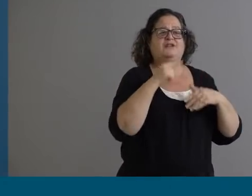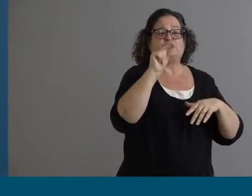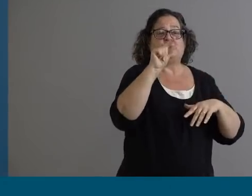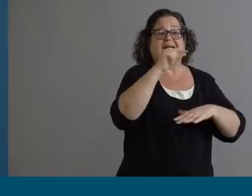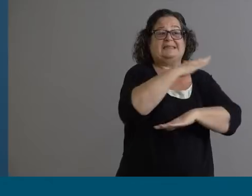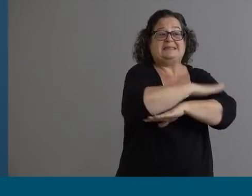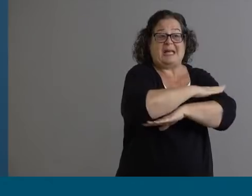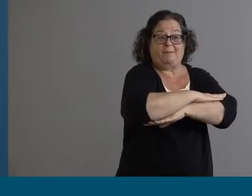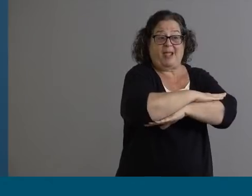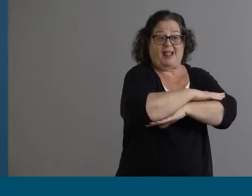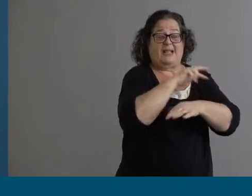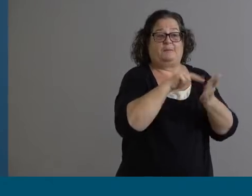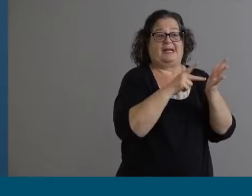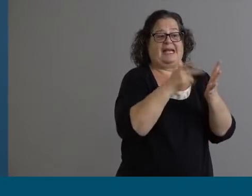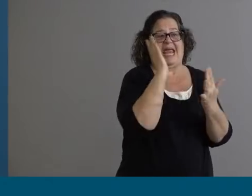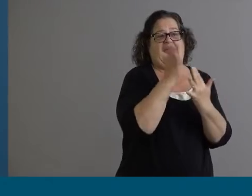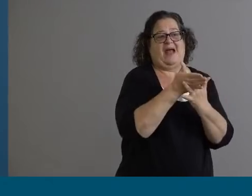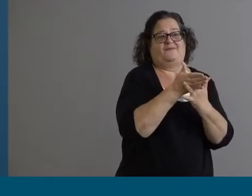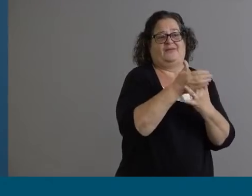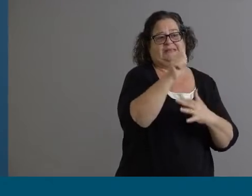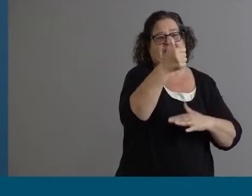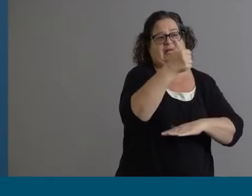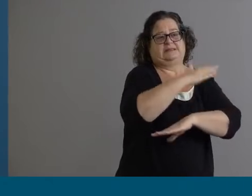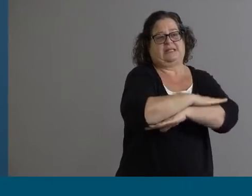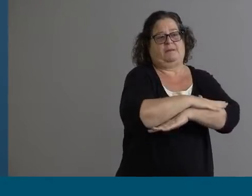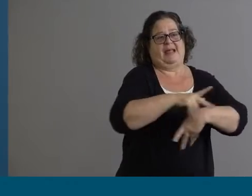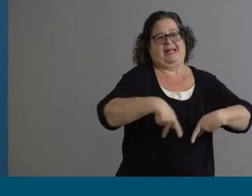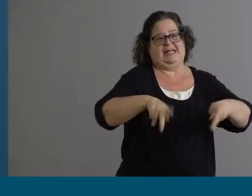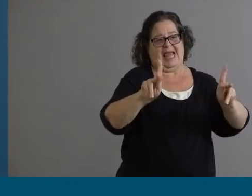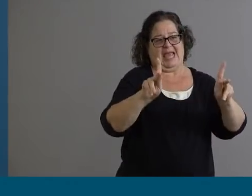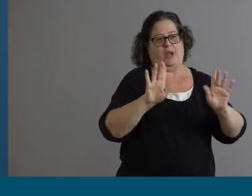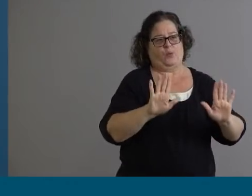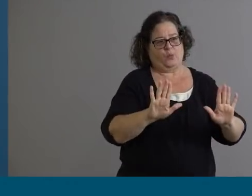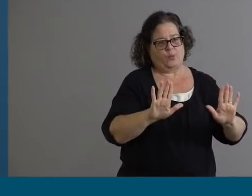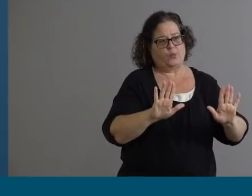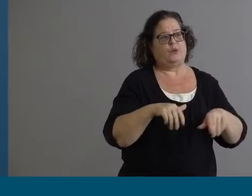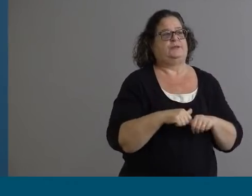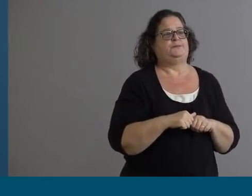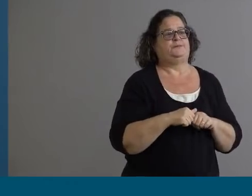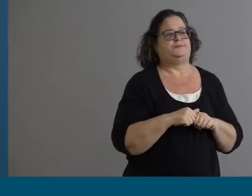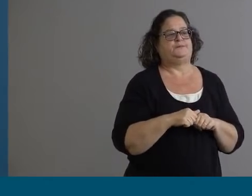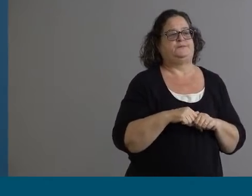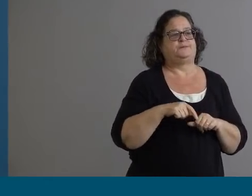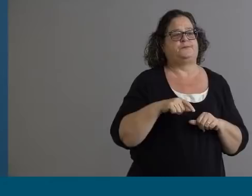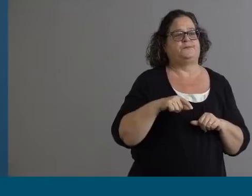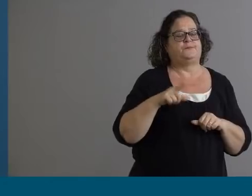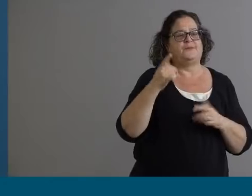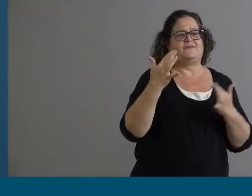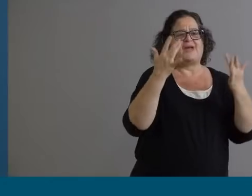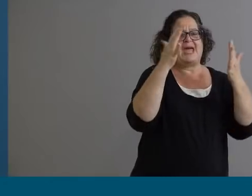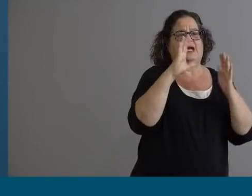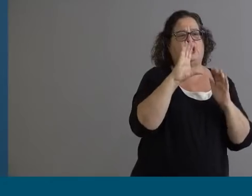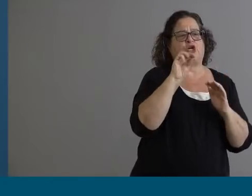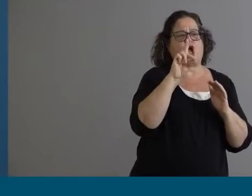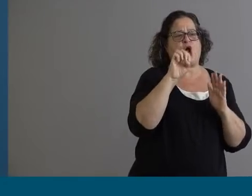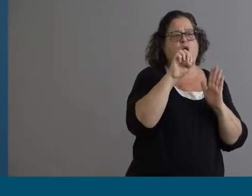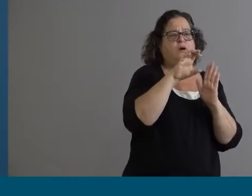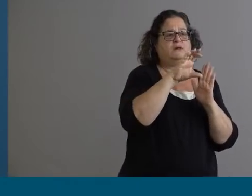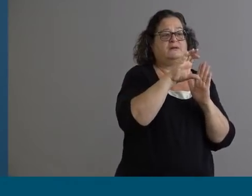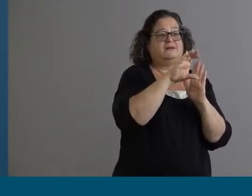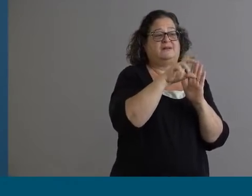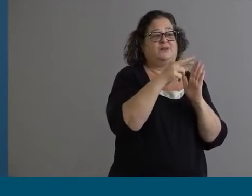code. Going forward, it will be at less than 50% of that